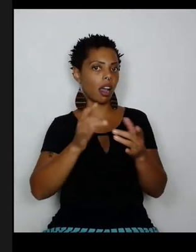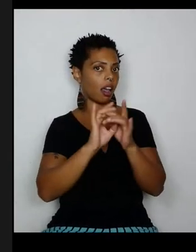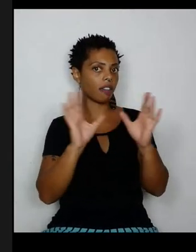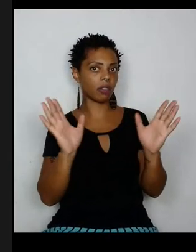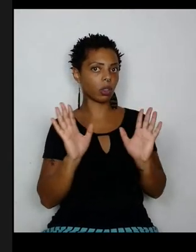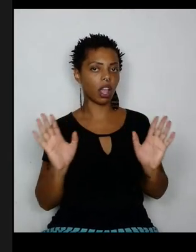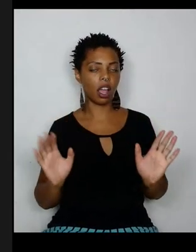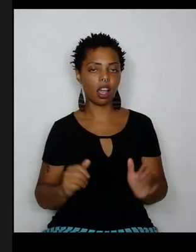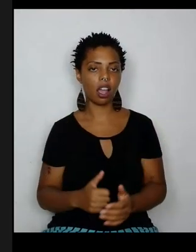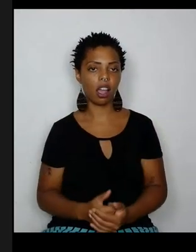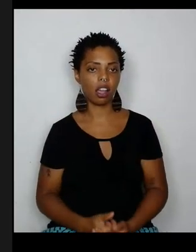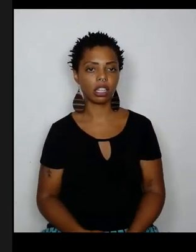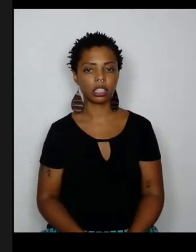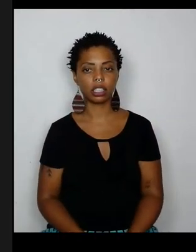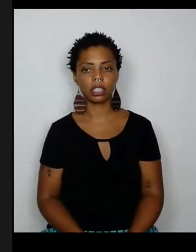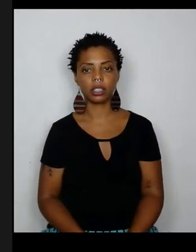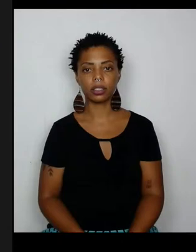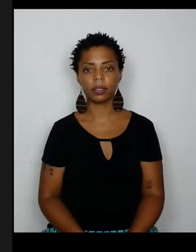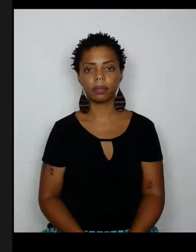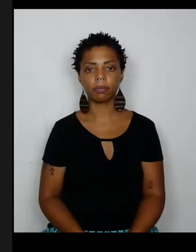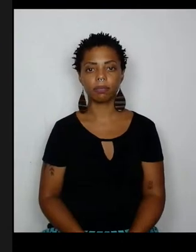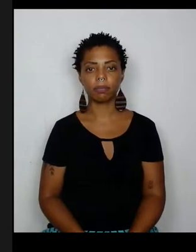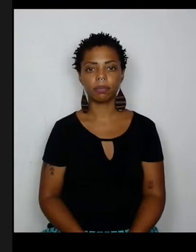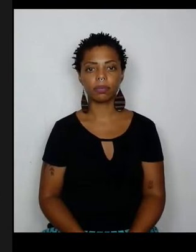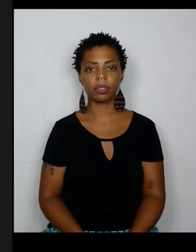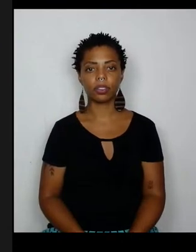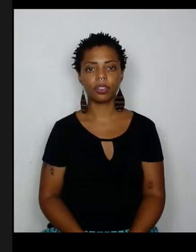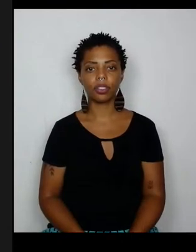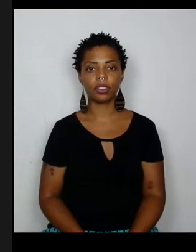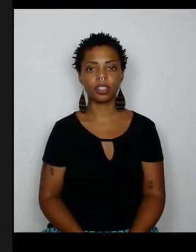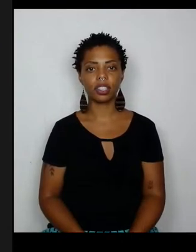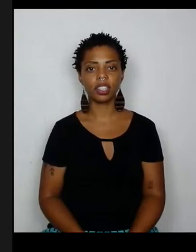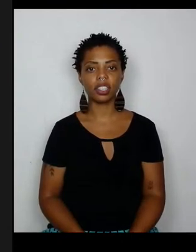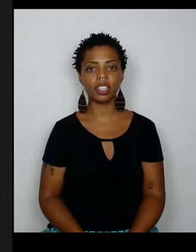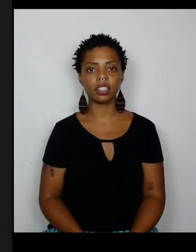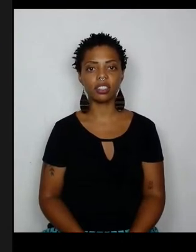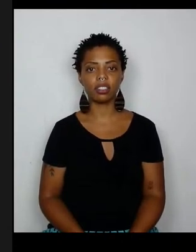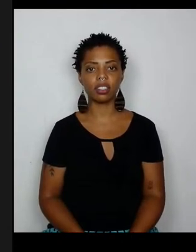so the floor is open for you to pose your comments and questions